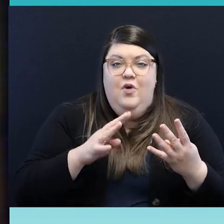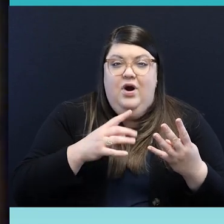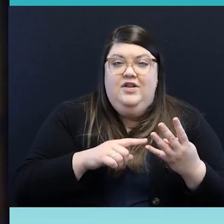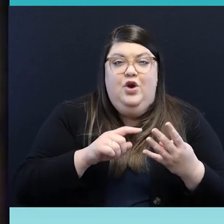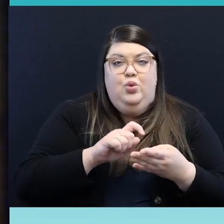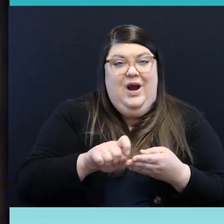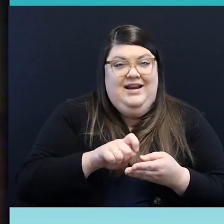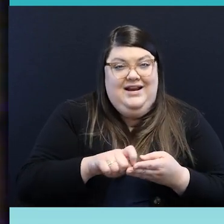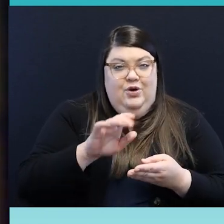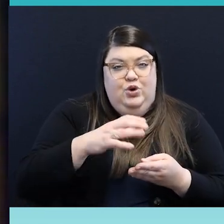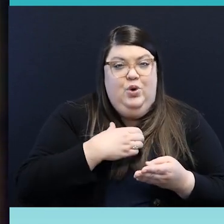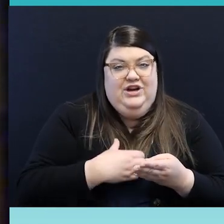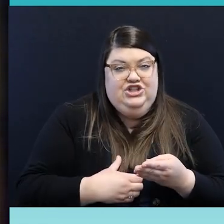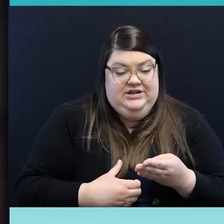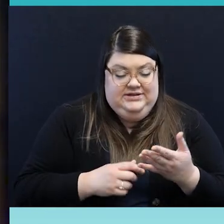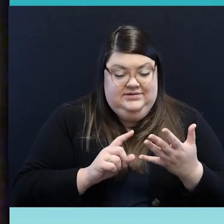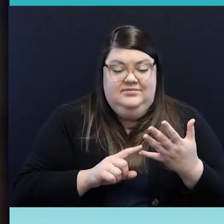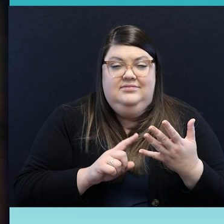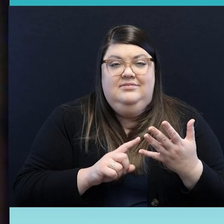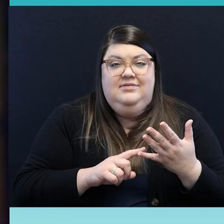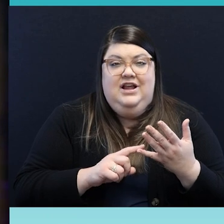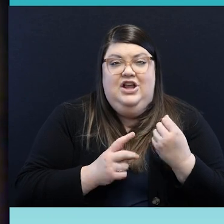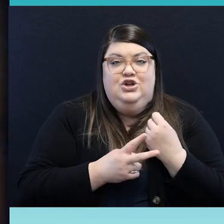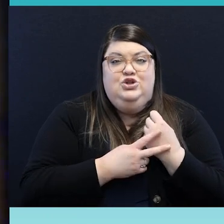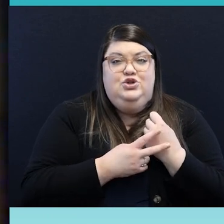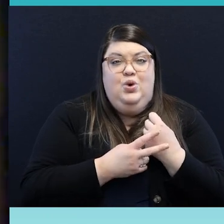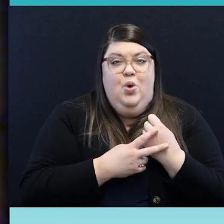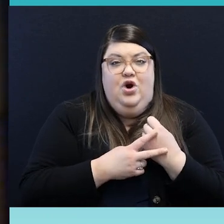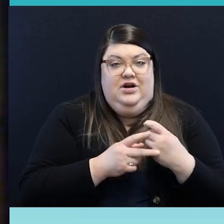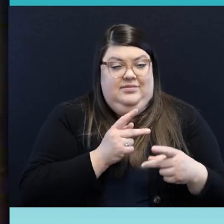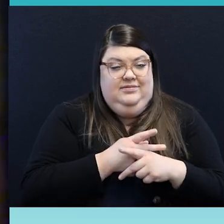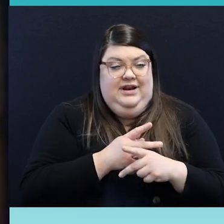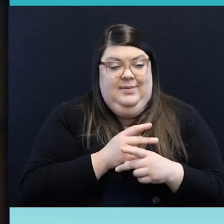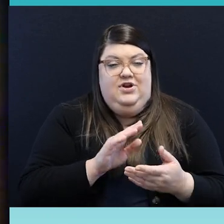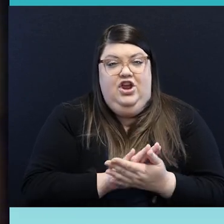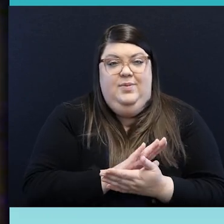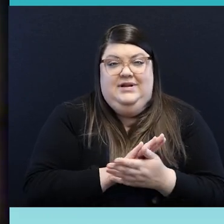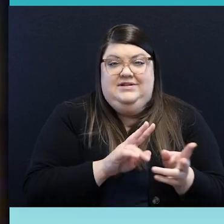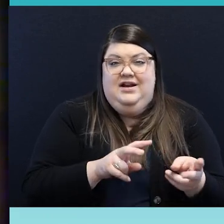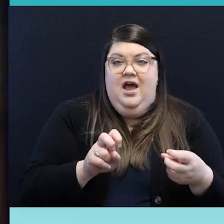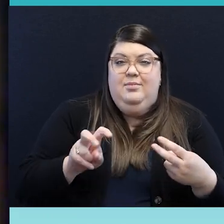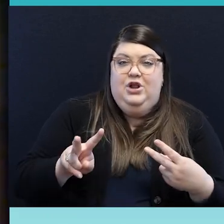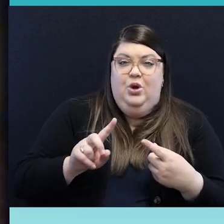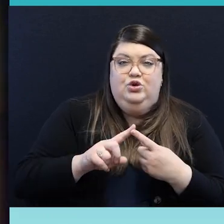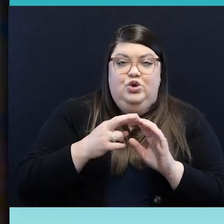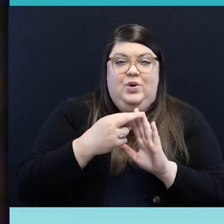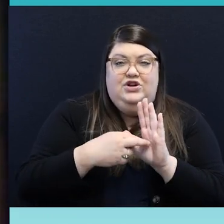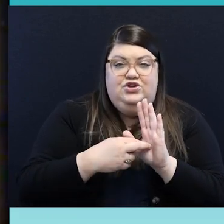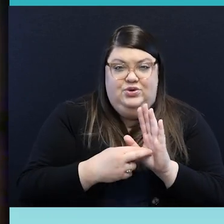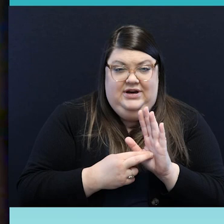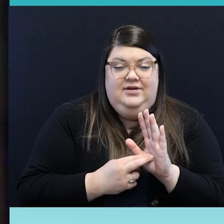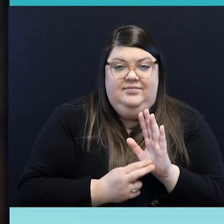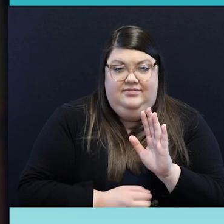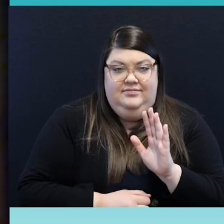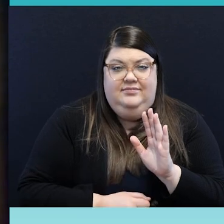down. Number five, store the documents and upload them into the registry.